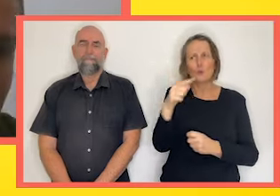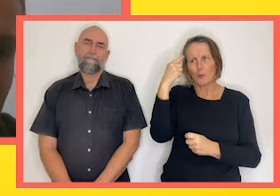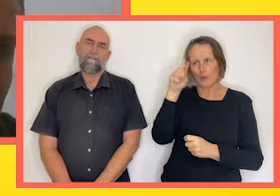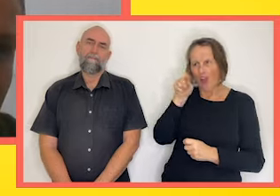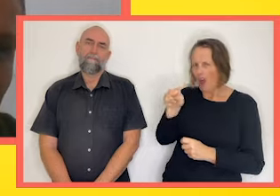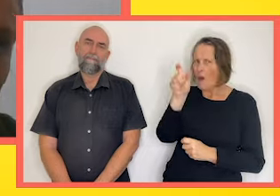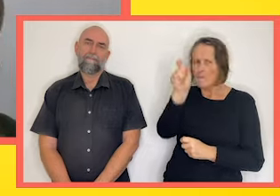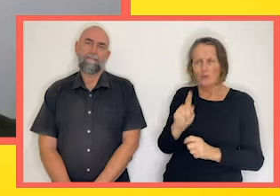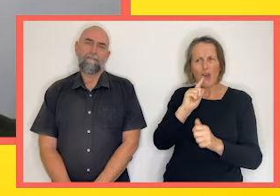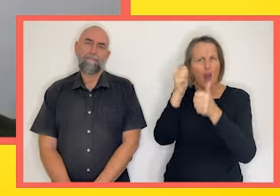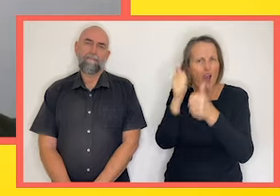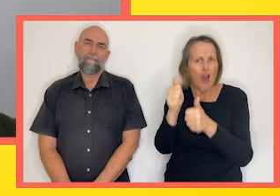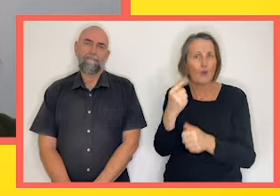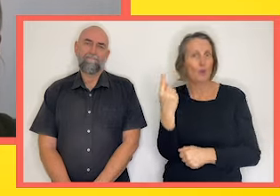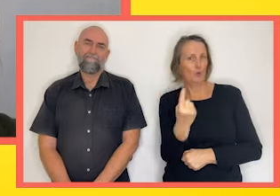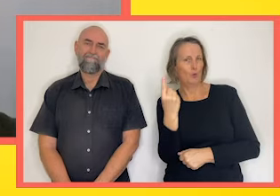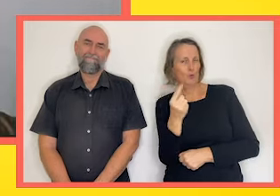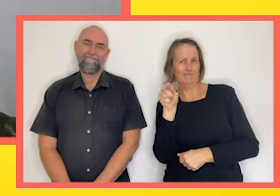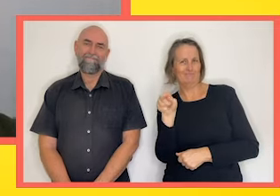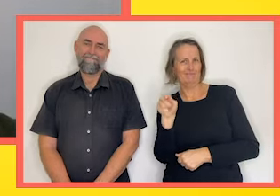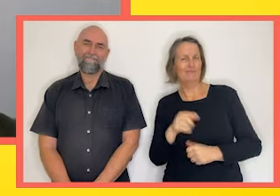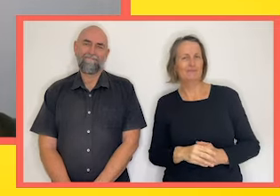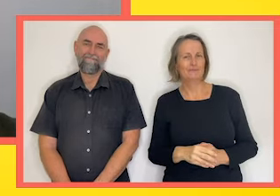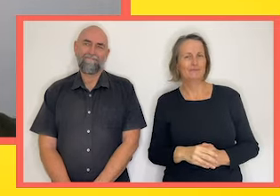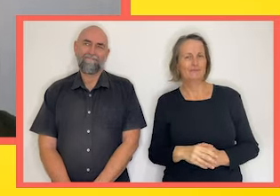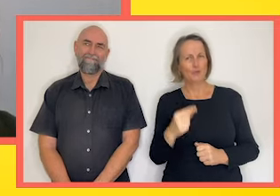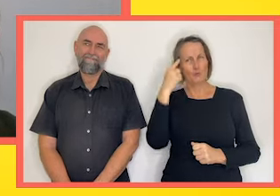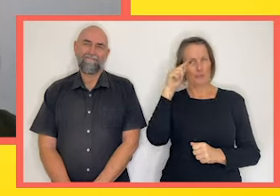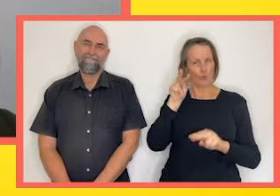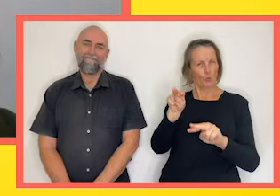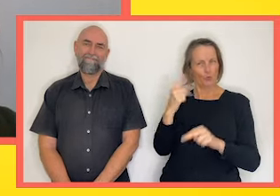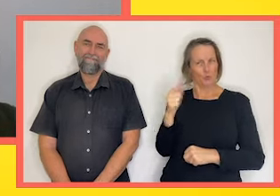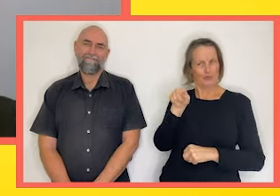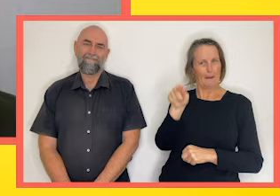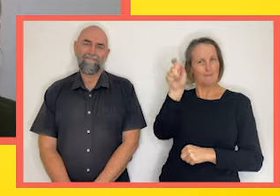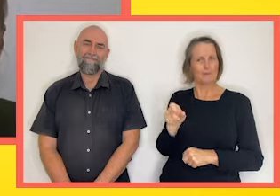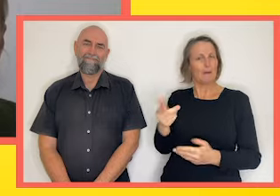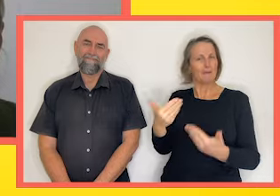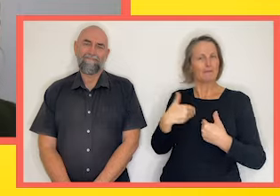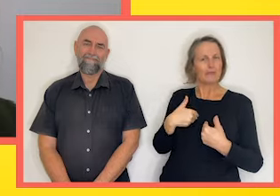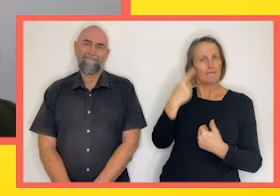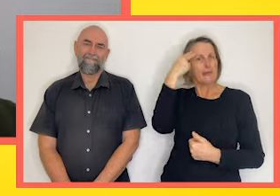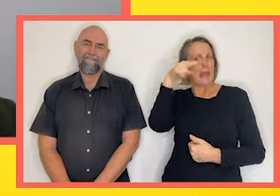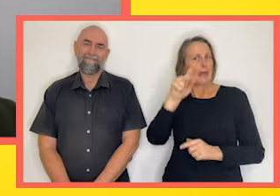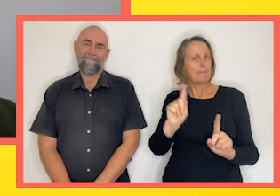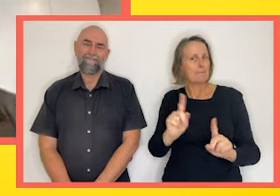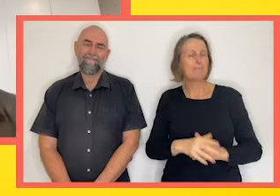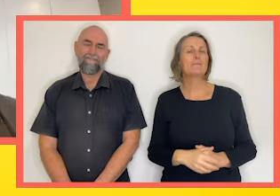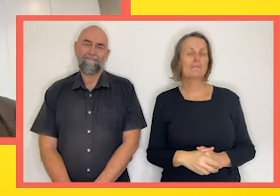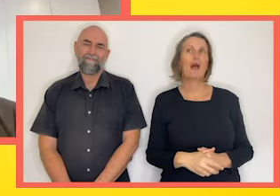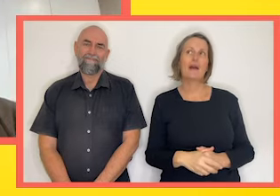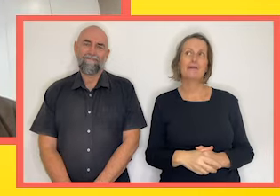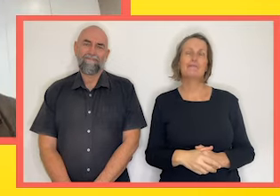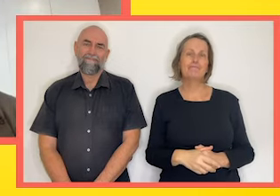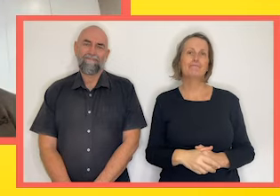really excited to watch swim over the next couple of years, and who are you watching? Who's one for us to watch?